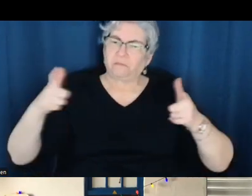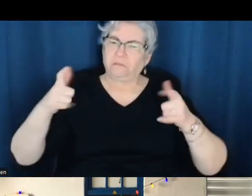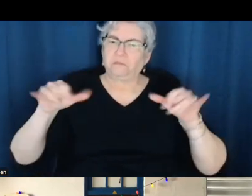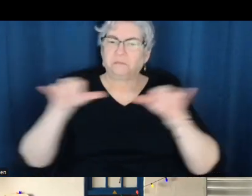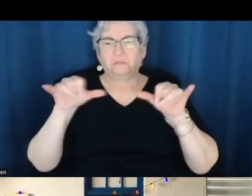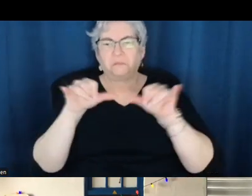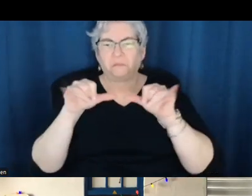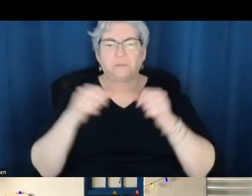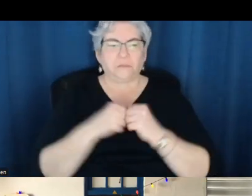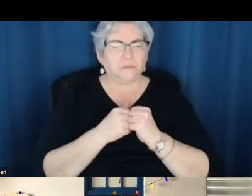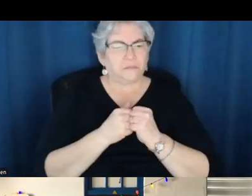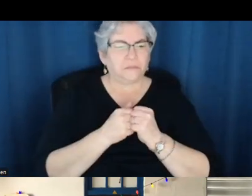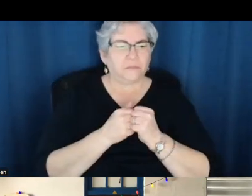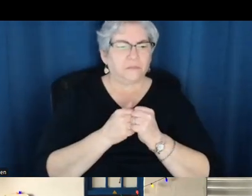lawn.